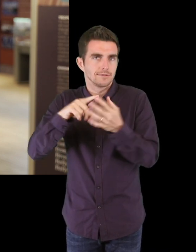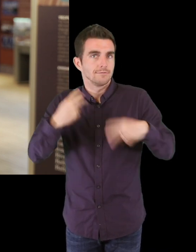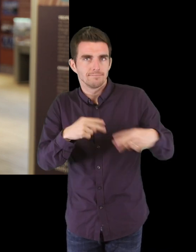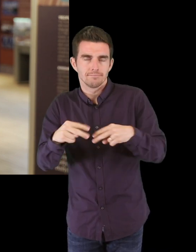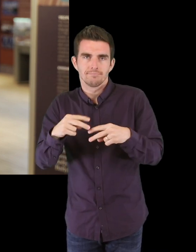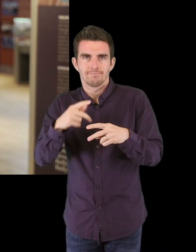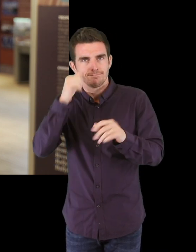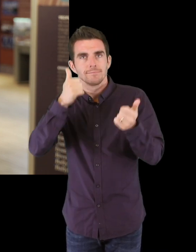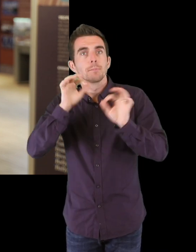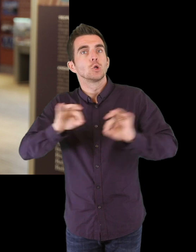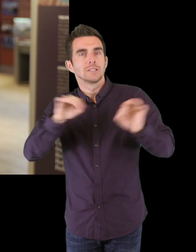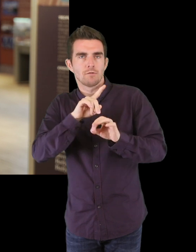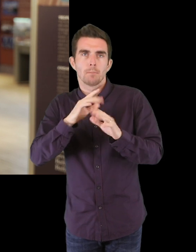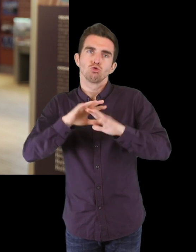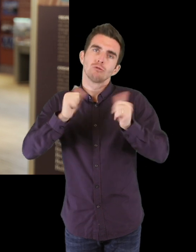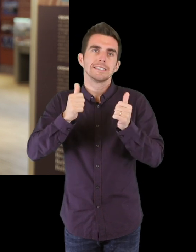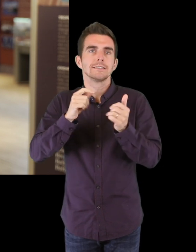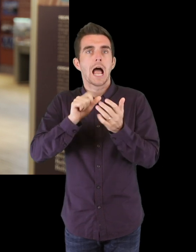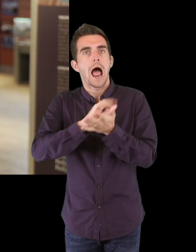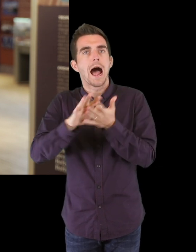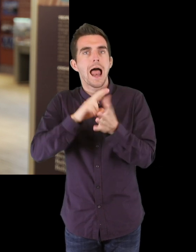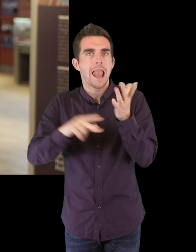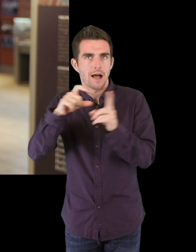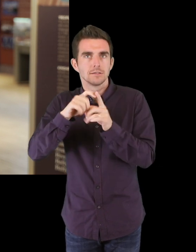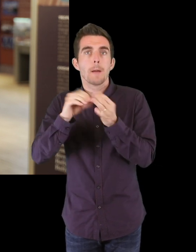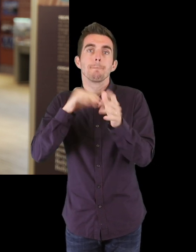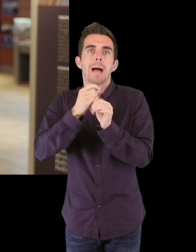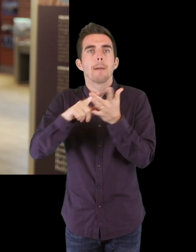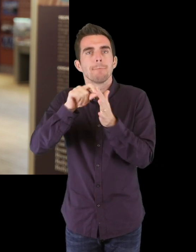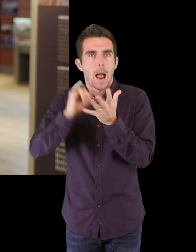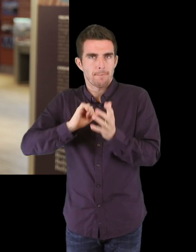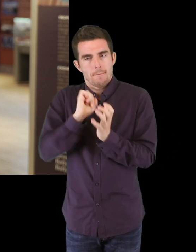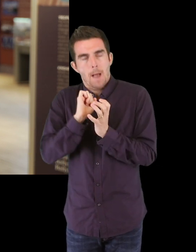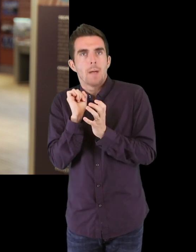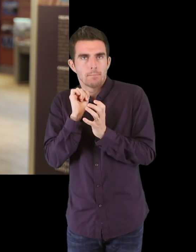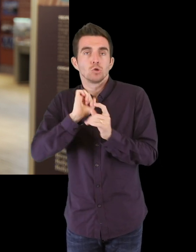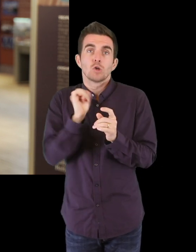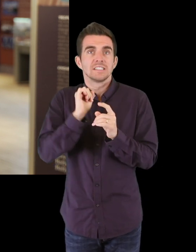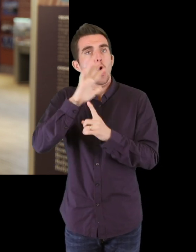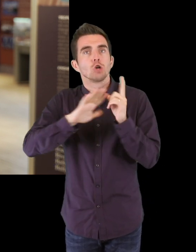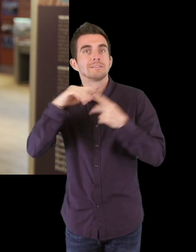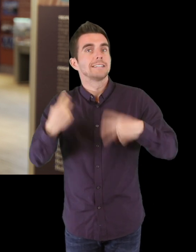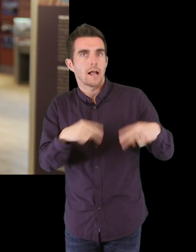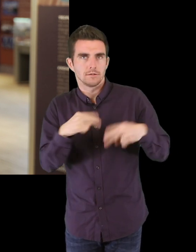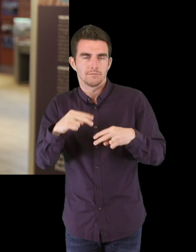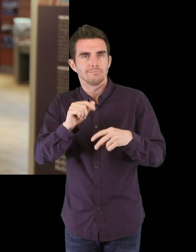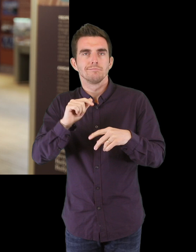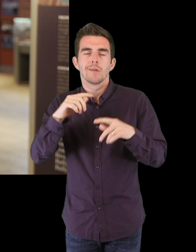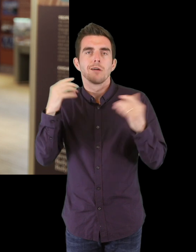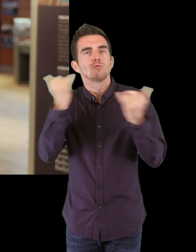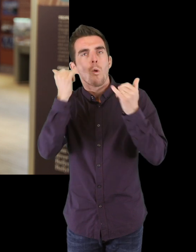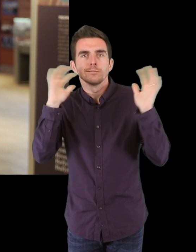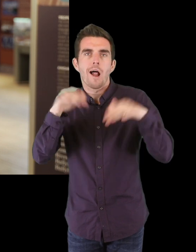by music from the great Highland bagpipes. Scottish country dancing is a more social form of dancing, with men